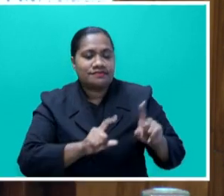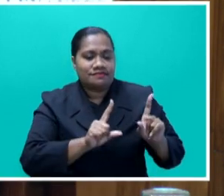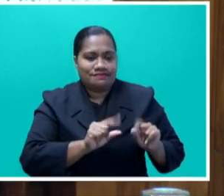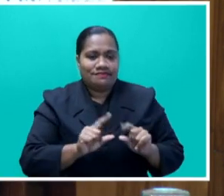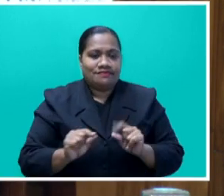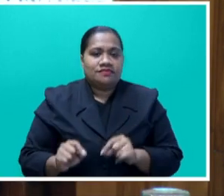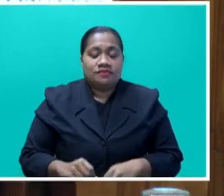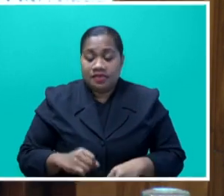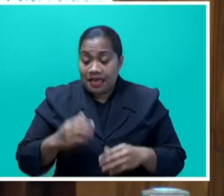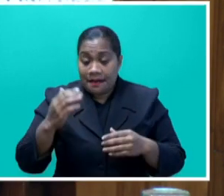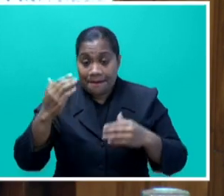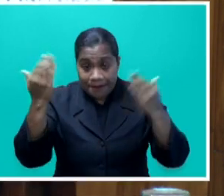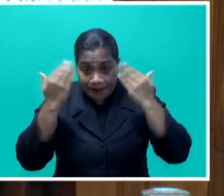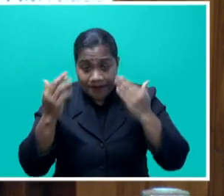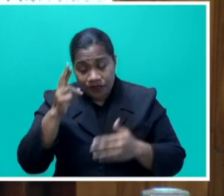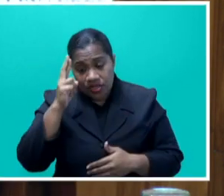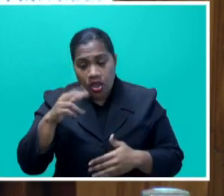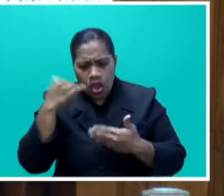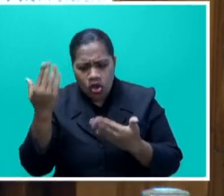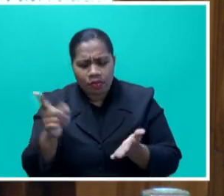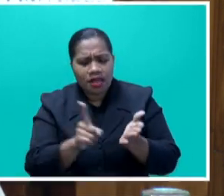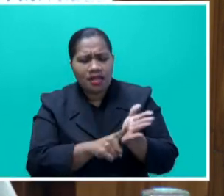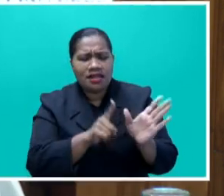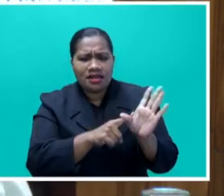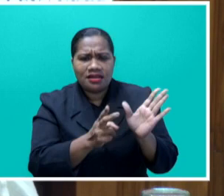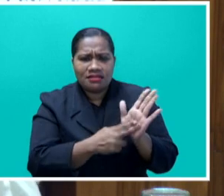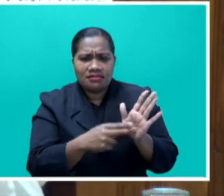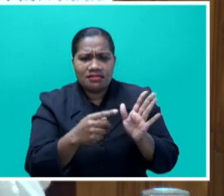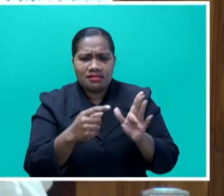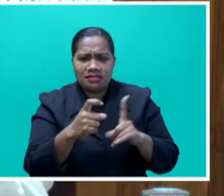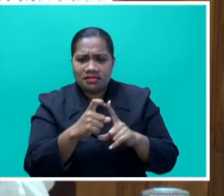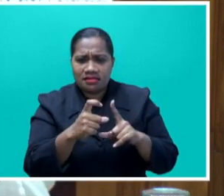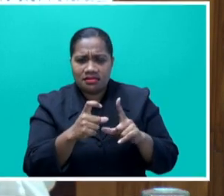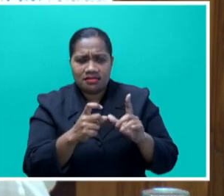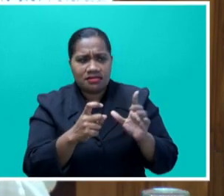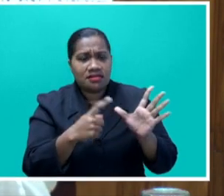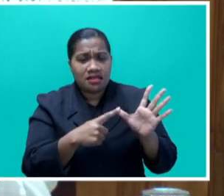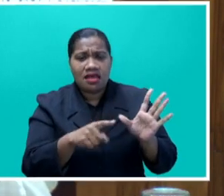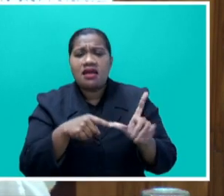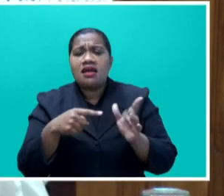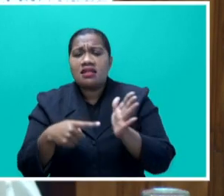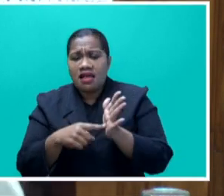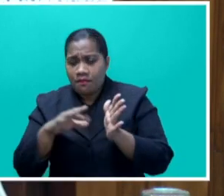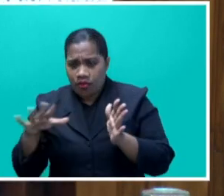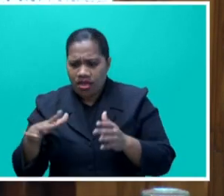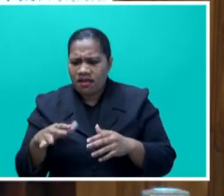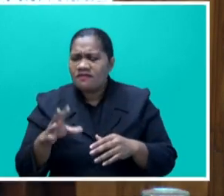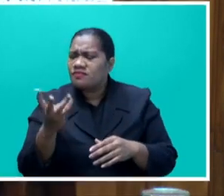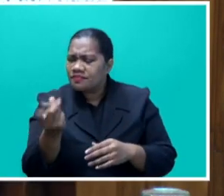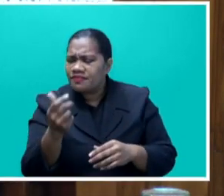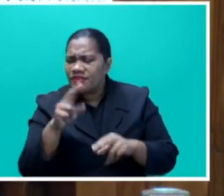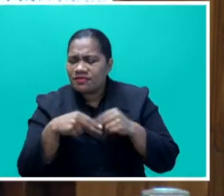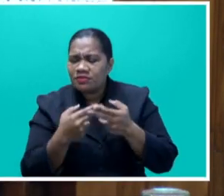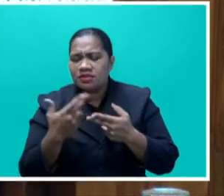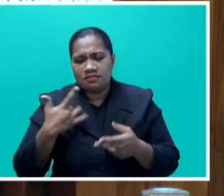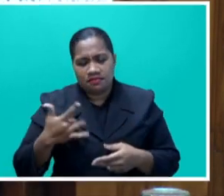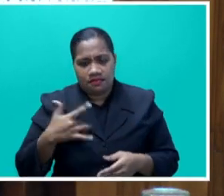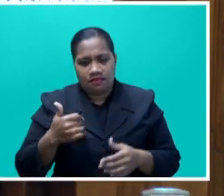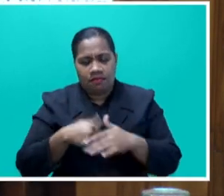Honorable Linda Tumbuya is blaming the government for certain families living in Tuirara Farm Road,